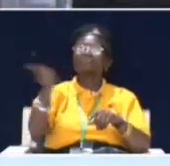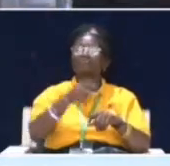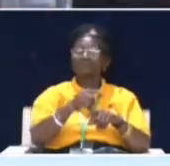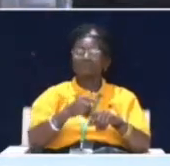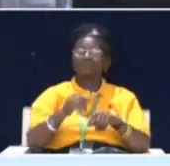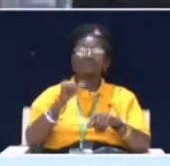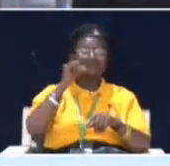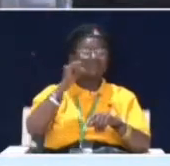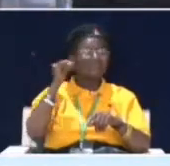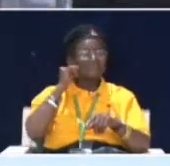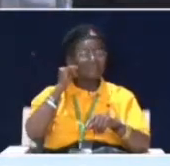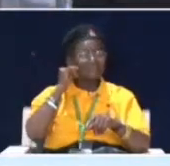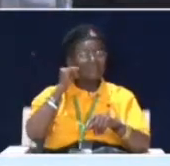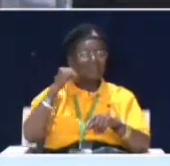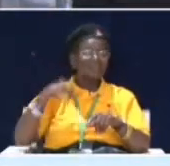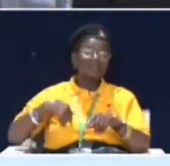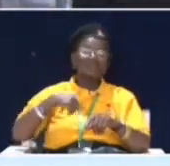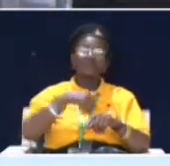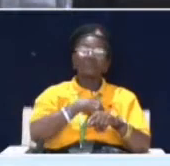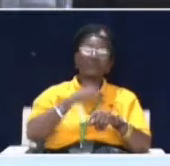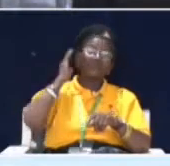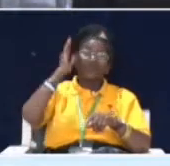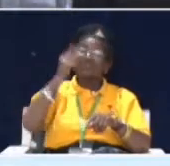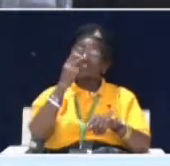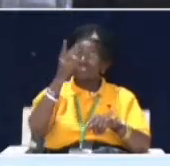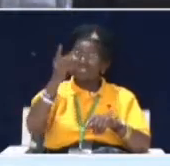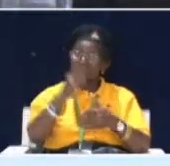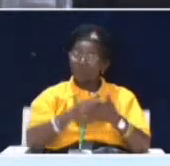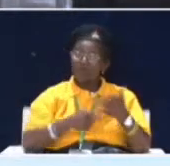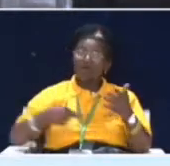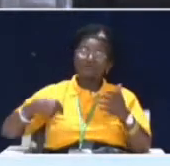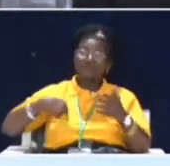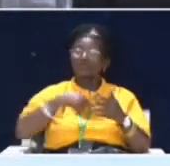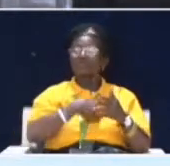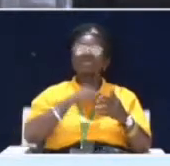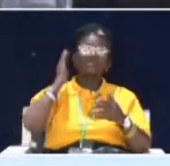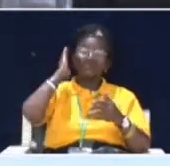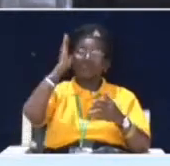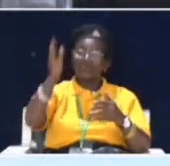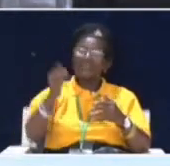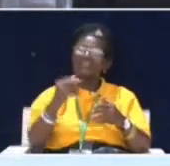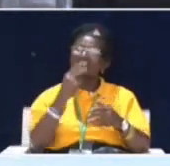what we shall see. Gẹ́gẹ́ bí mo ti sọ lánàá, ohun tá a máa rí la máa rí.